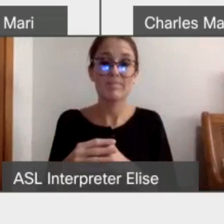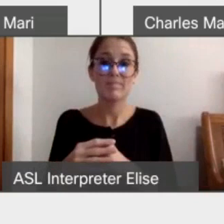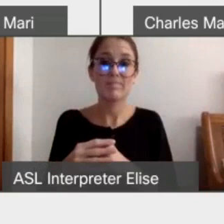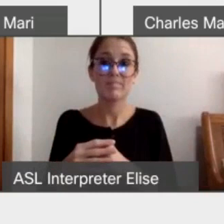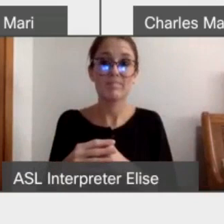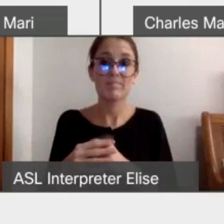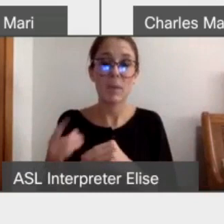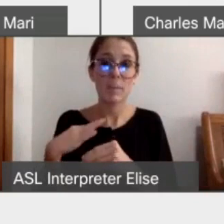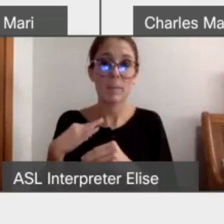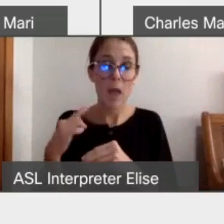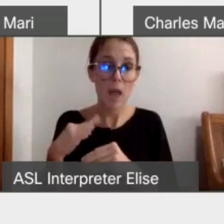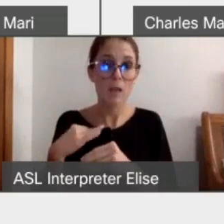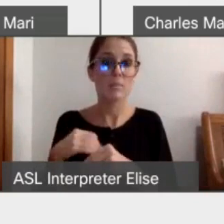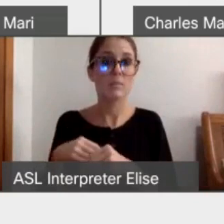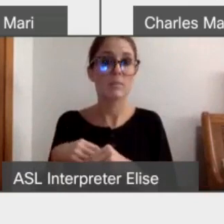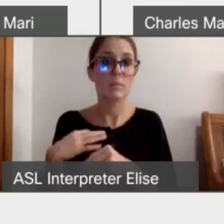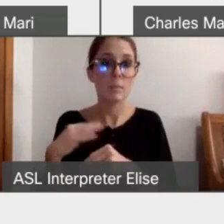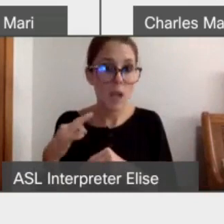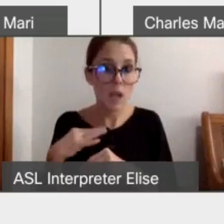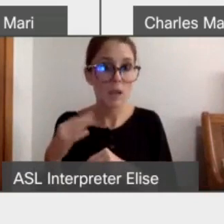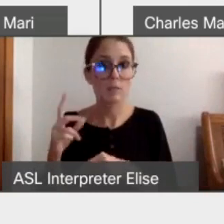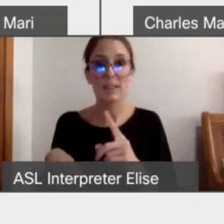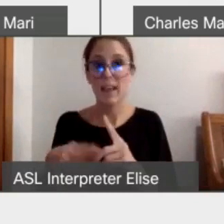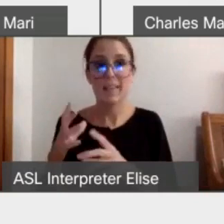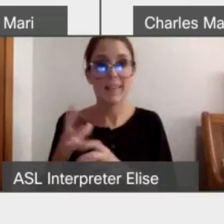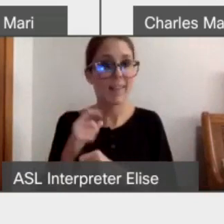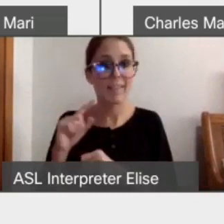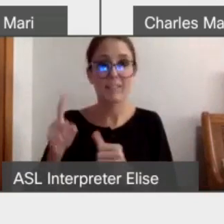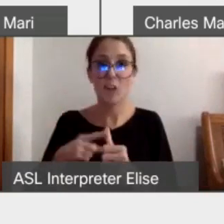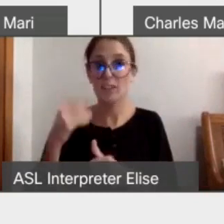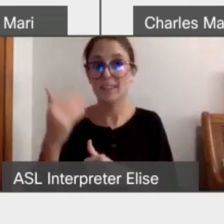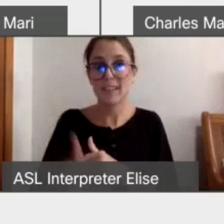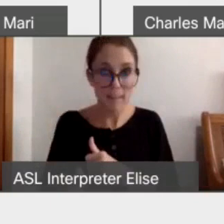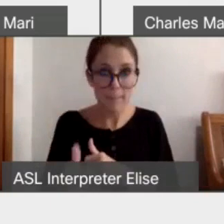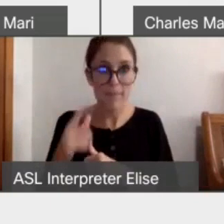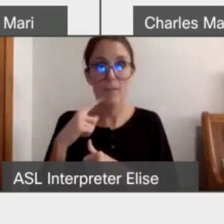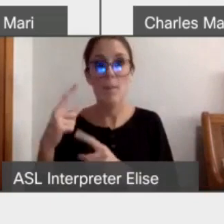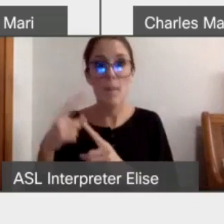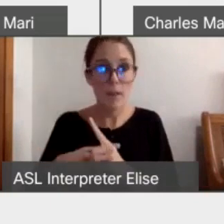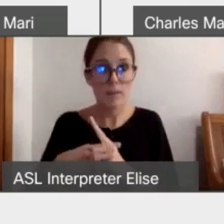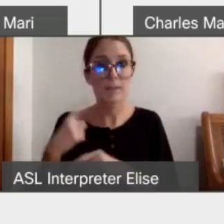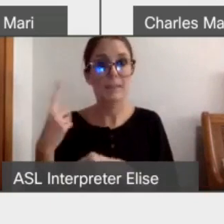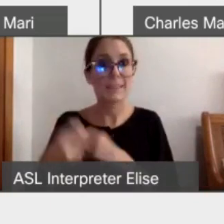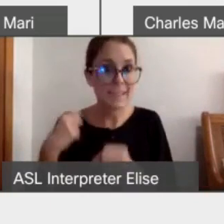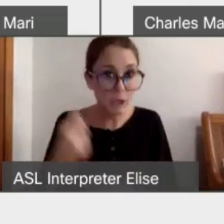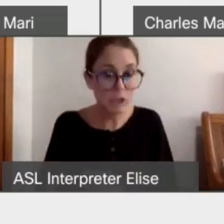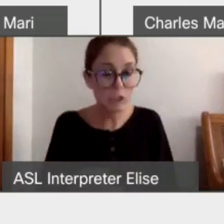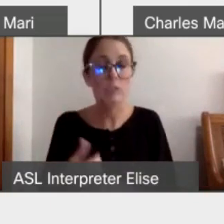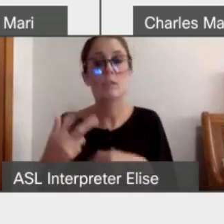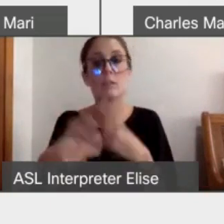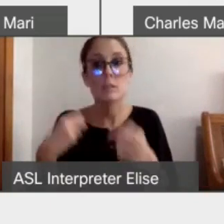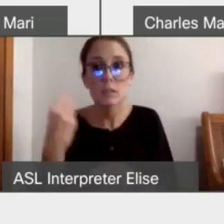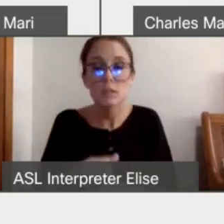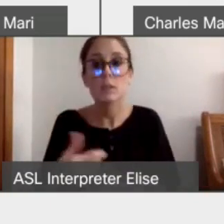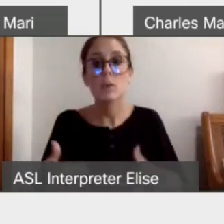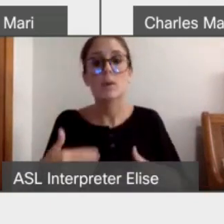they're applying and applying. They can't even get the first step for months, if not years. And they're, especially for folks